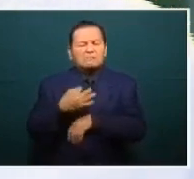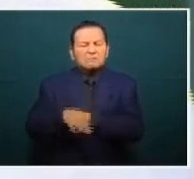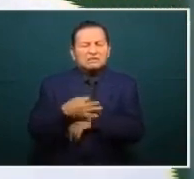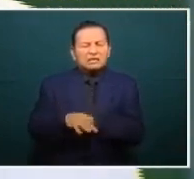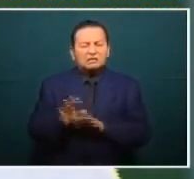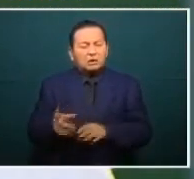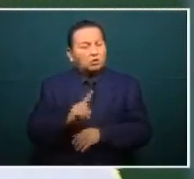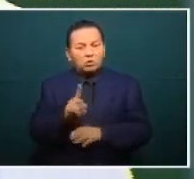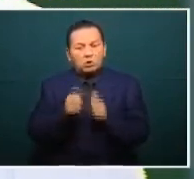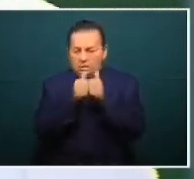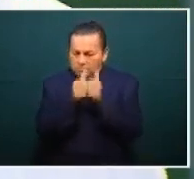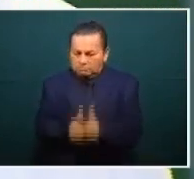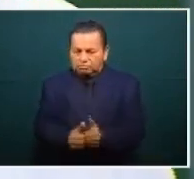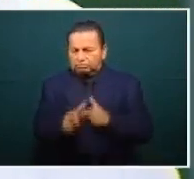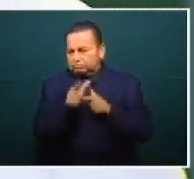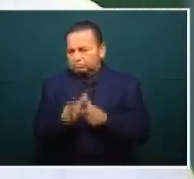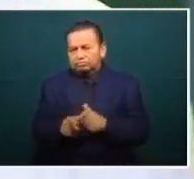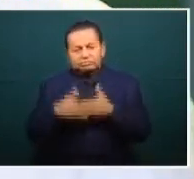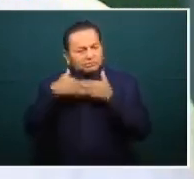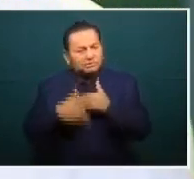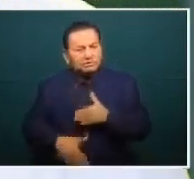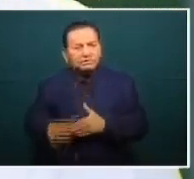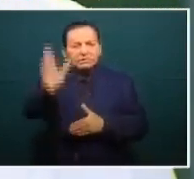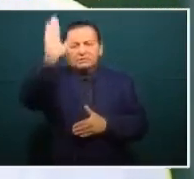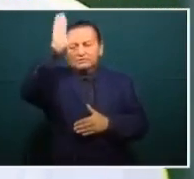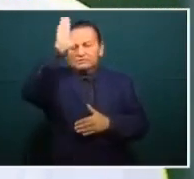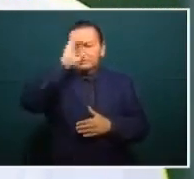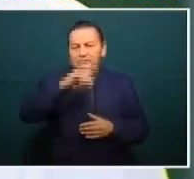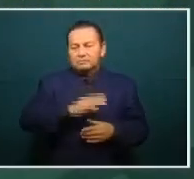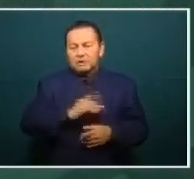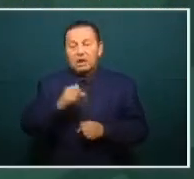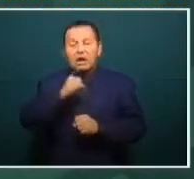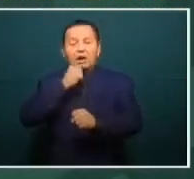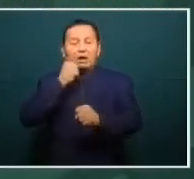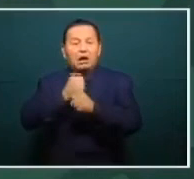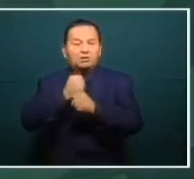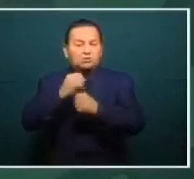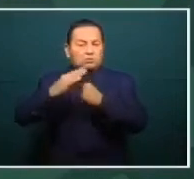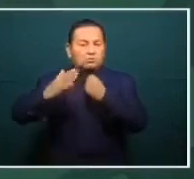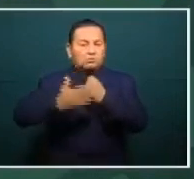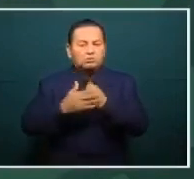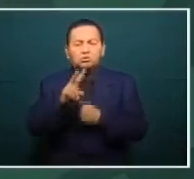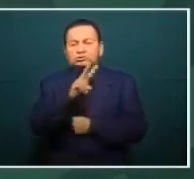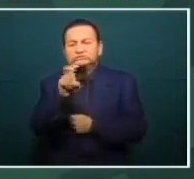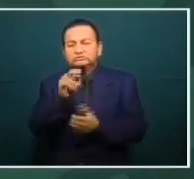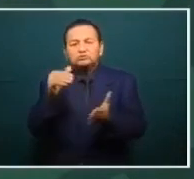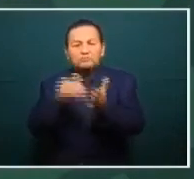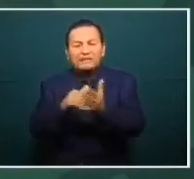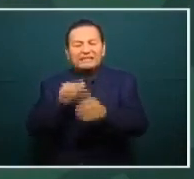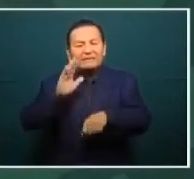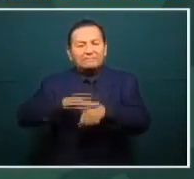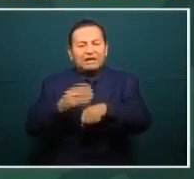230,000 employee spots, permanent jobs.